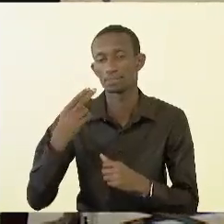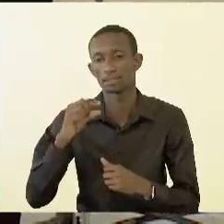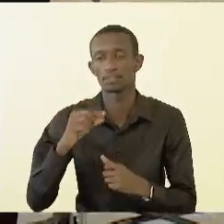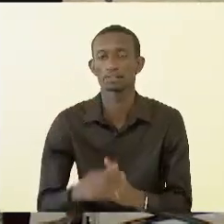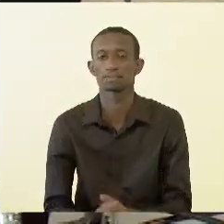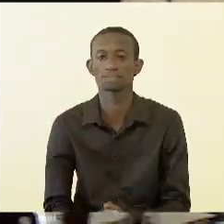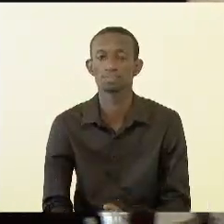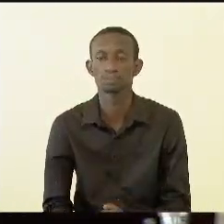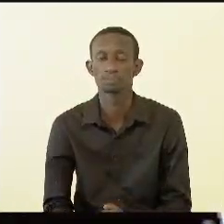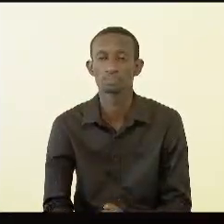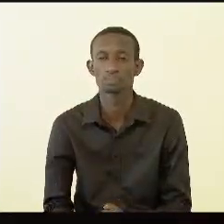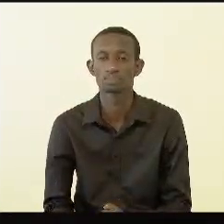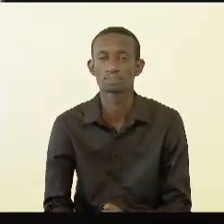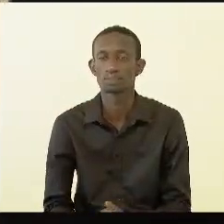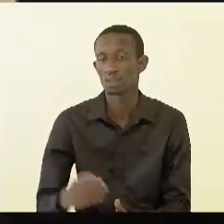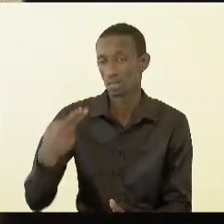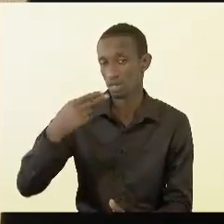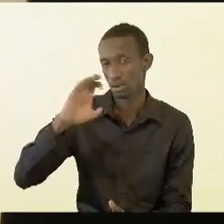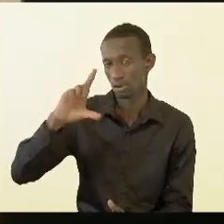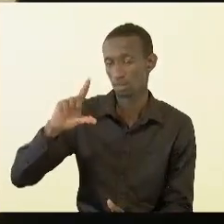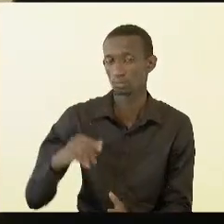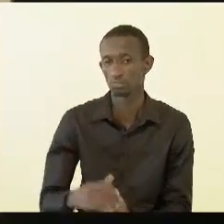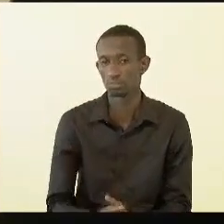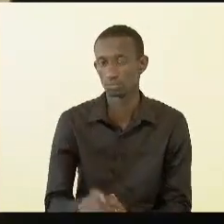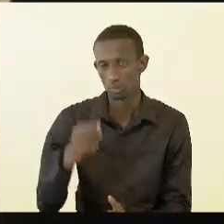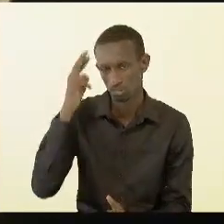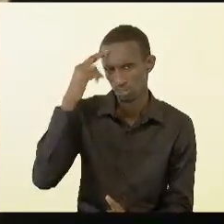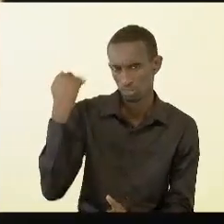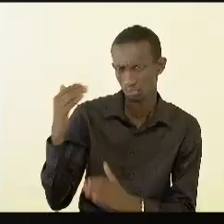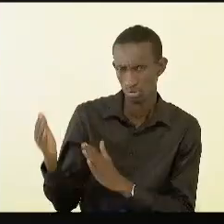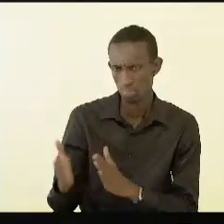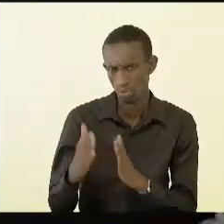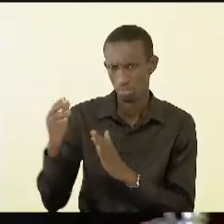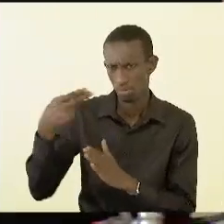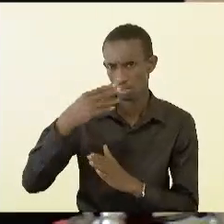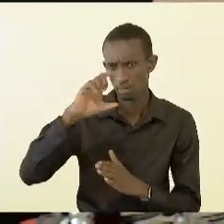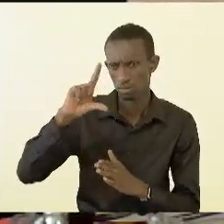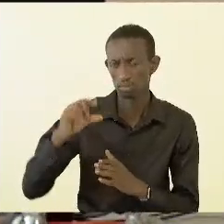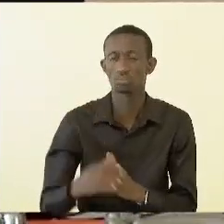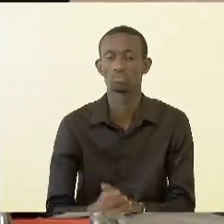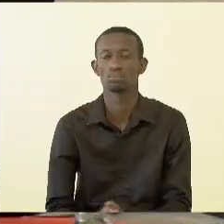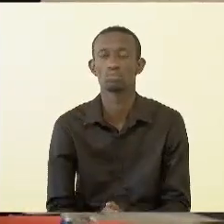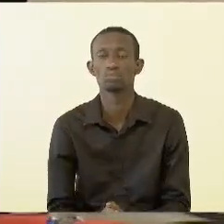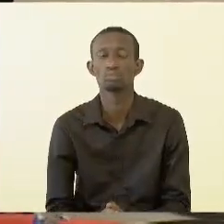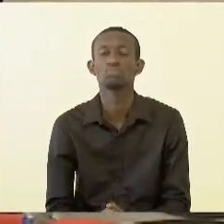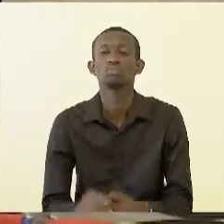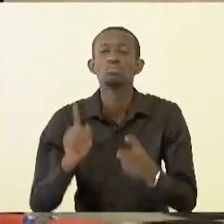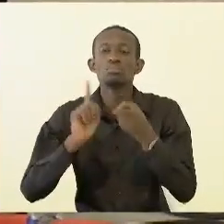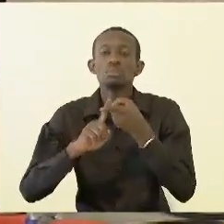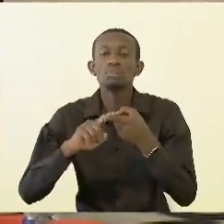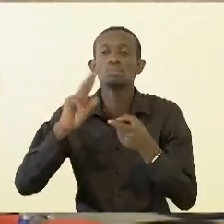gas. Hydrogen chloride gas. You remember we are preparing hydrochloric acid plus